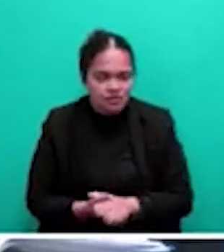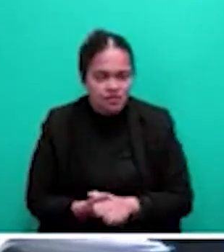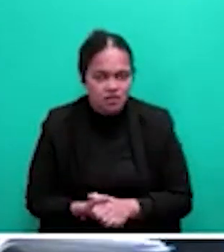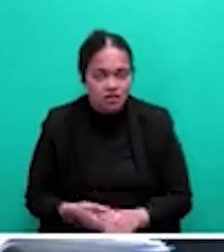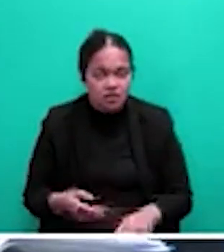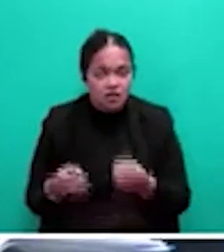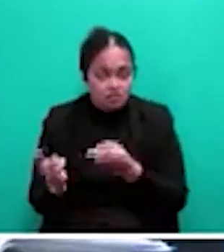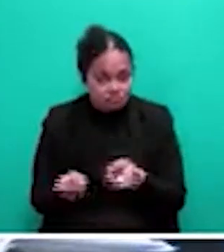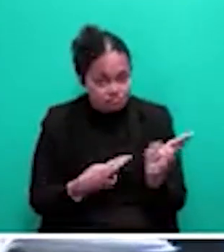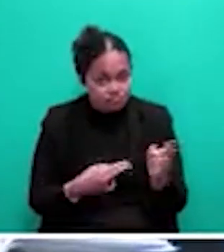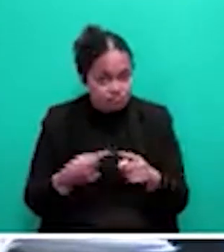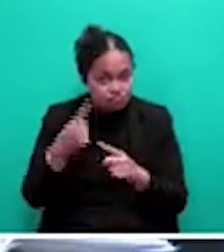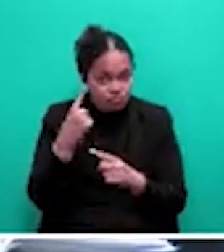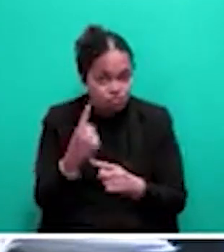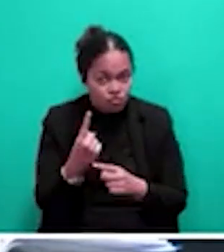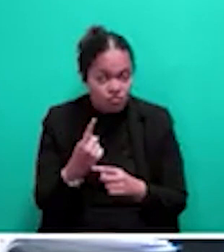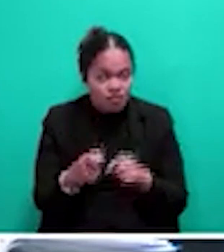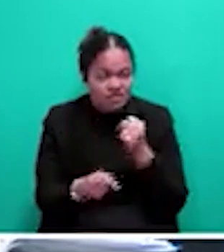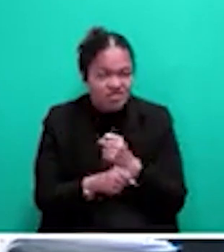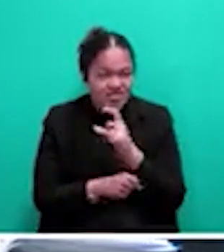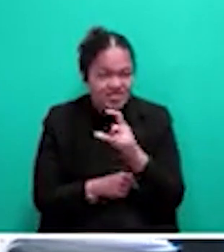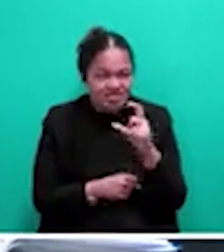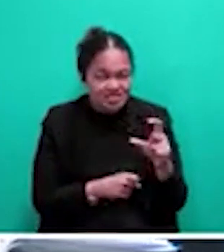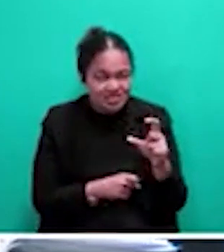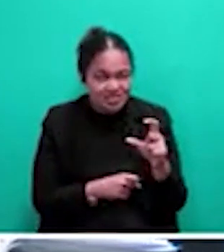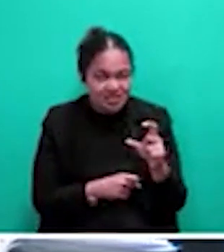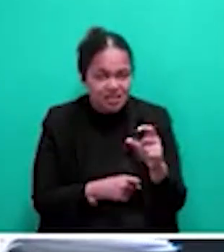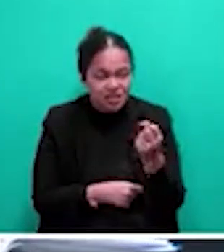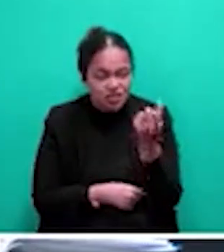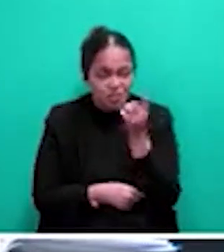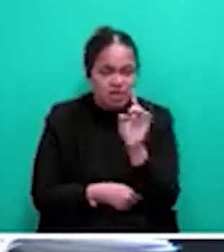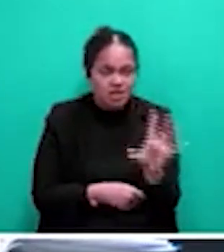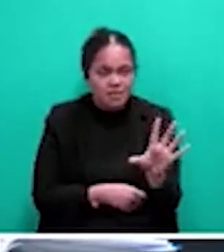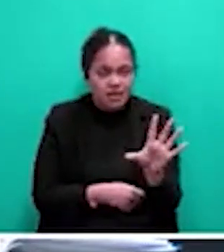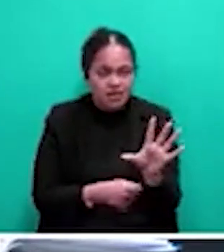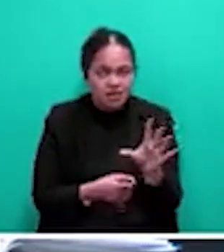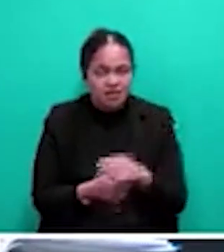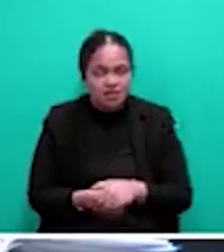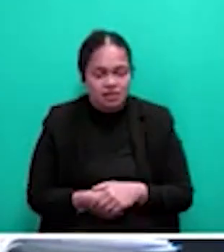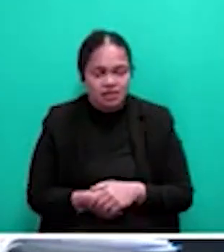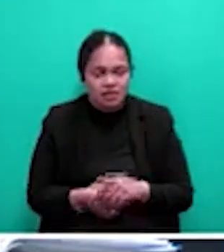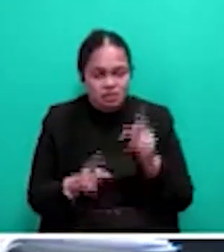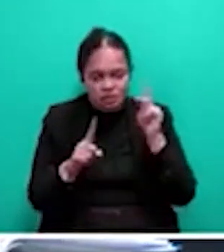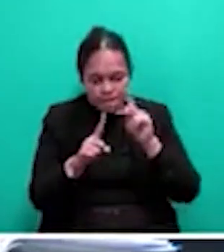Recommendation 1, the GCC to be independent and politically neutral.